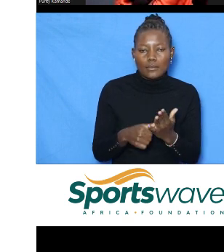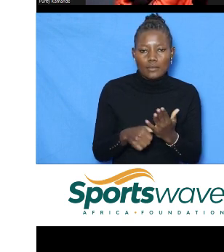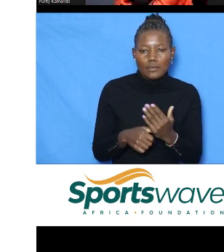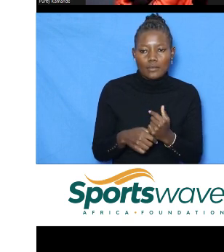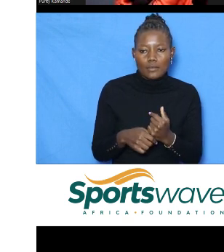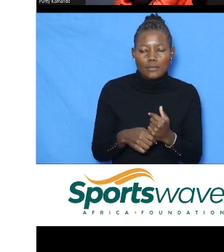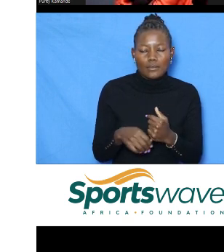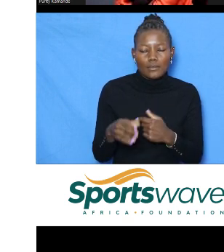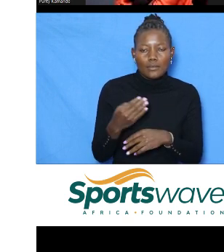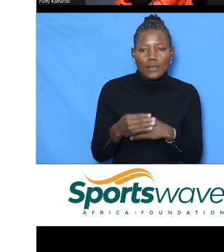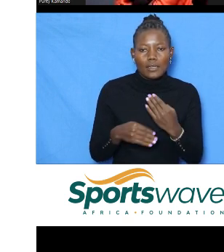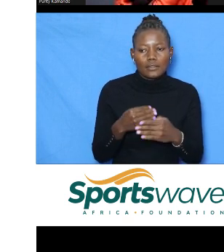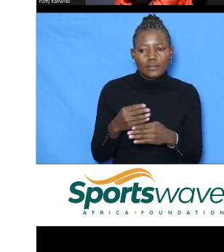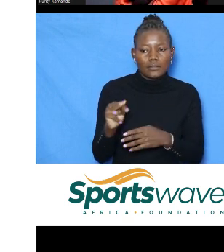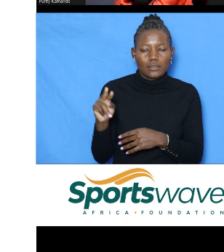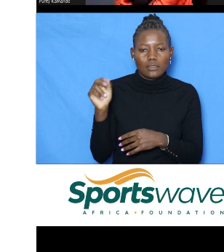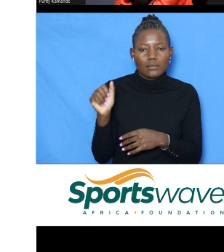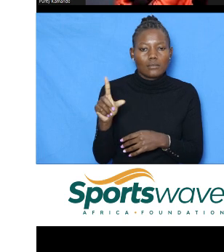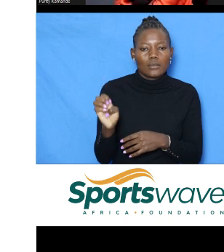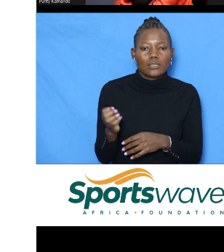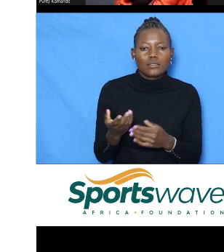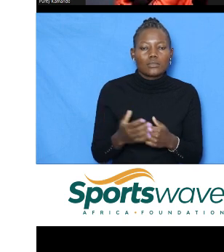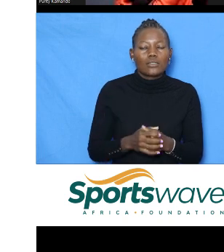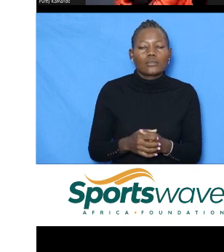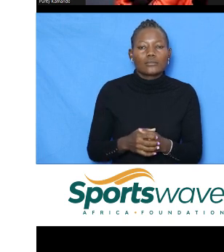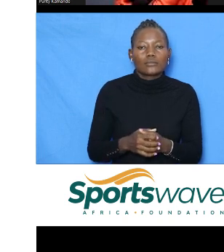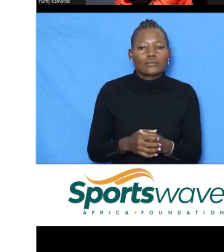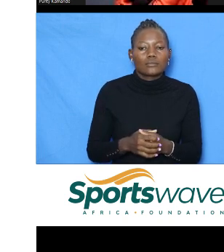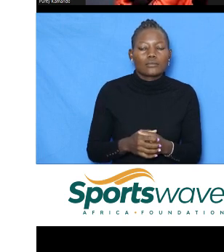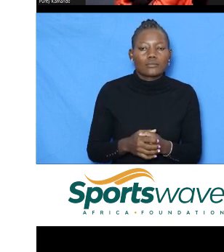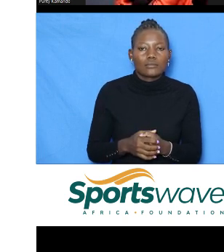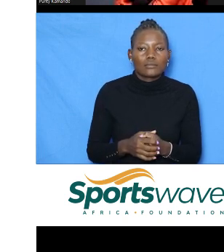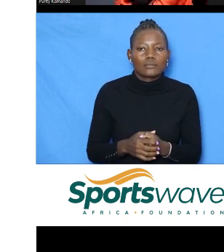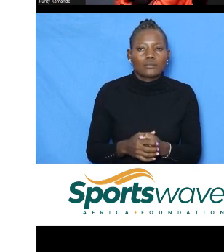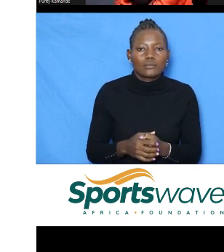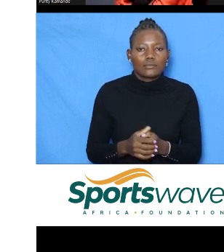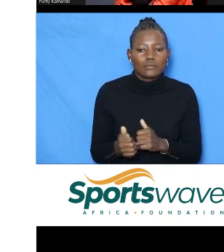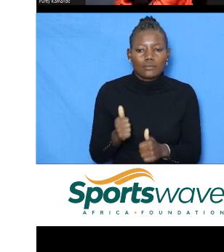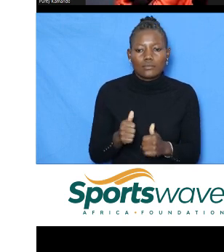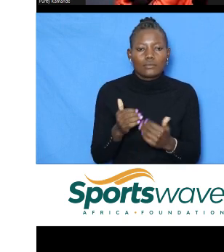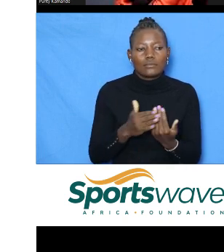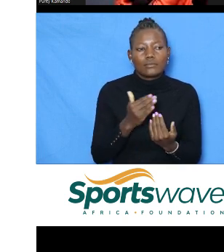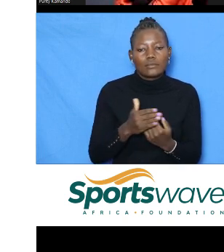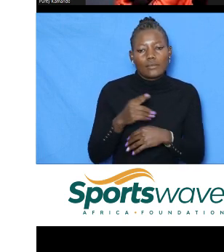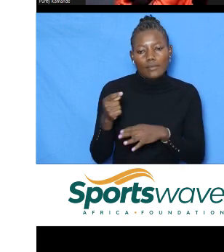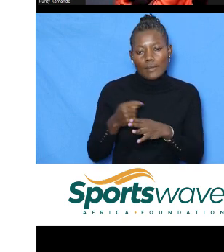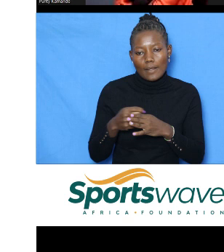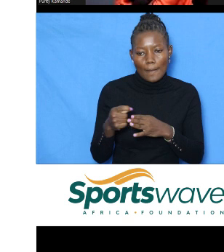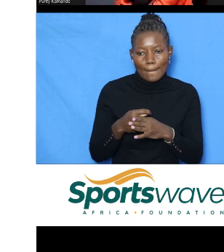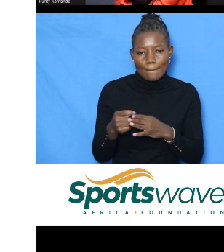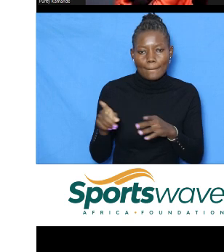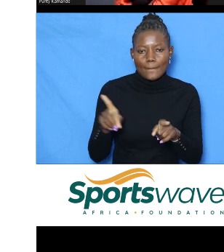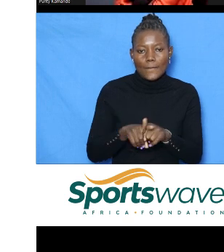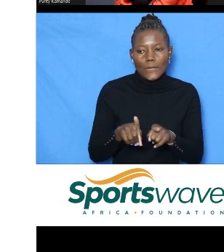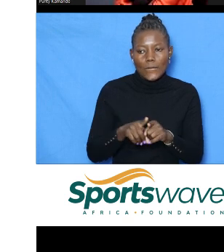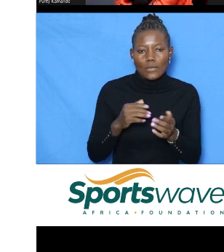muscle building. This is where we mentioned the adaptations that have been taken care of by training. The